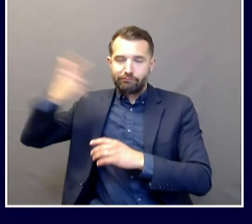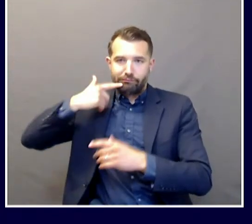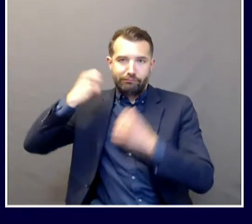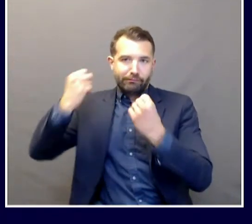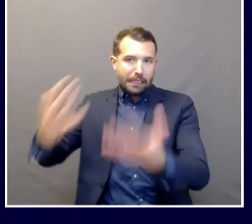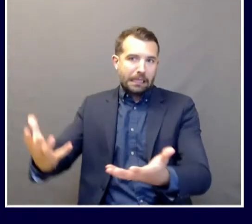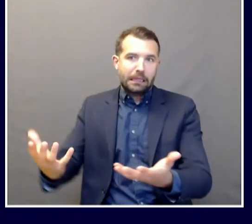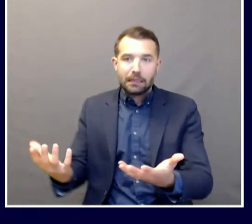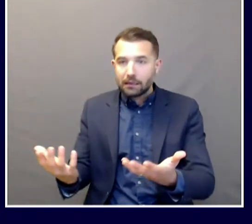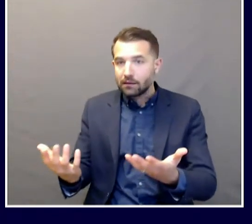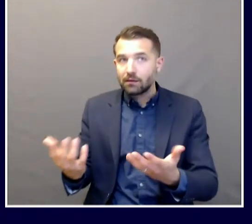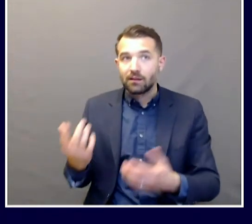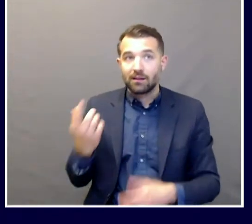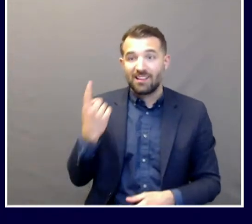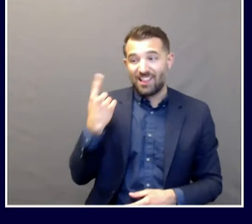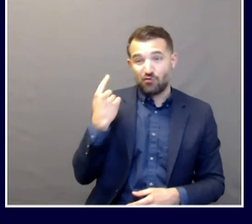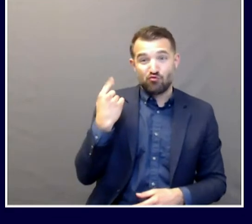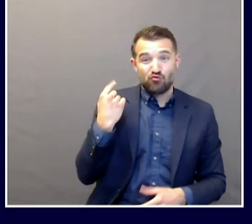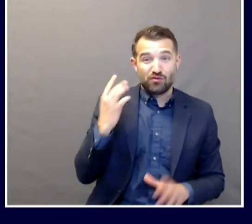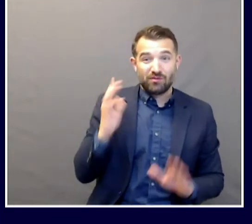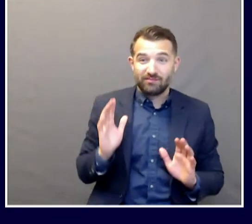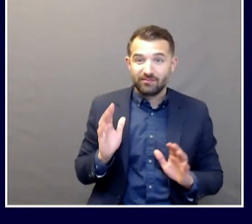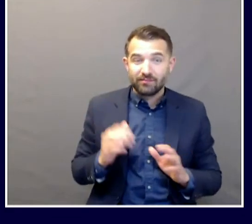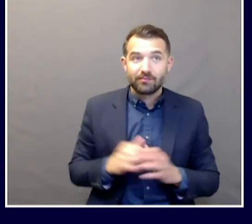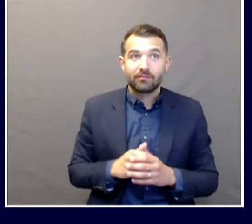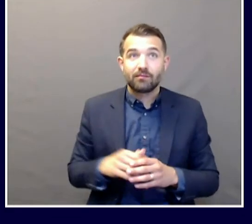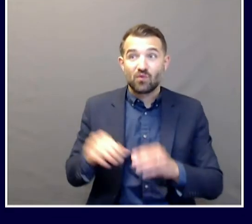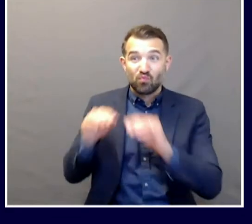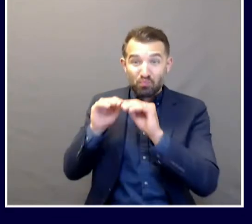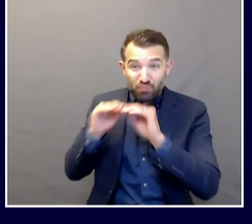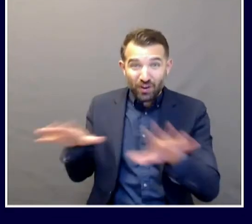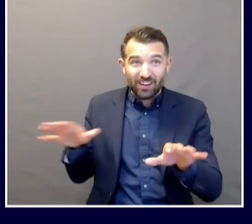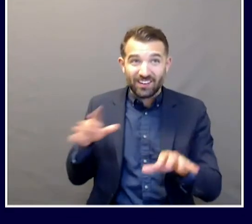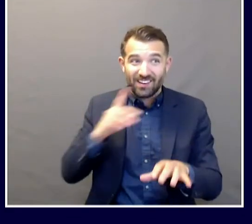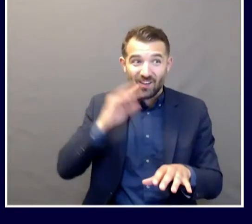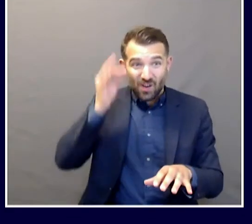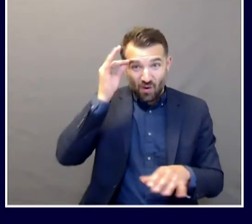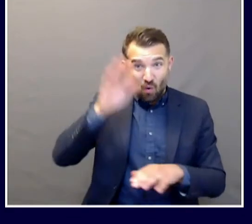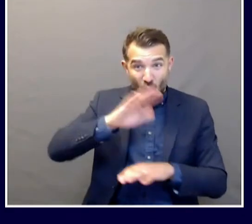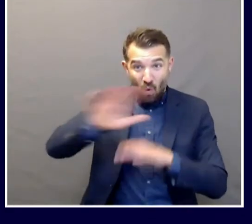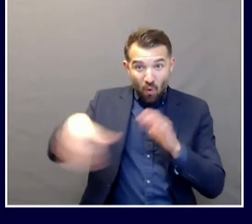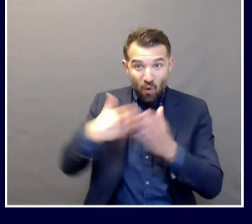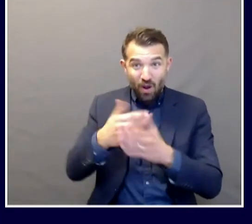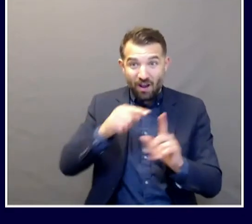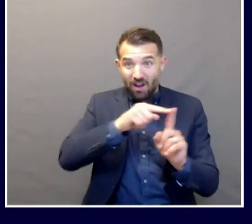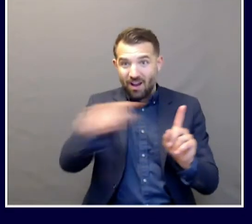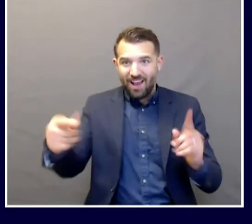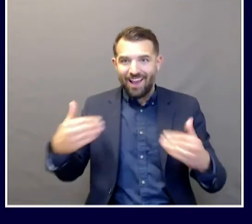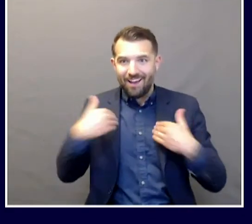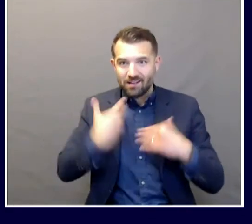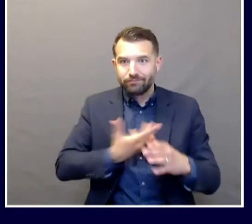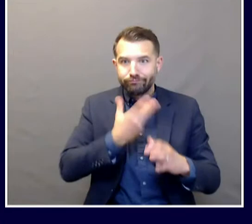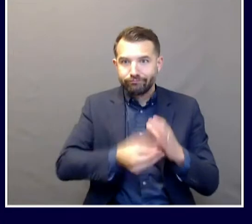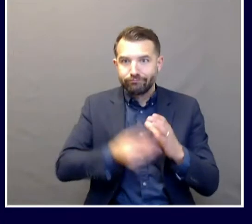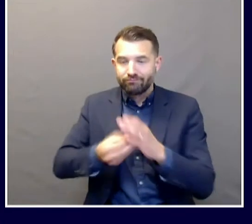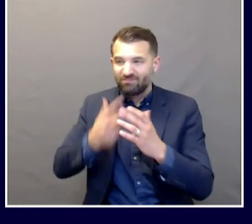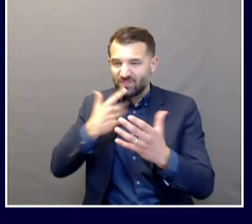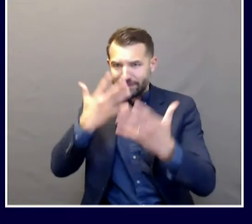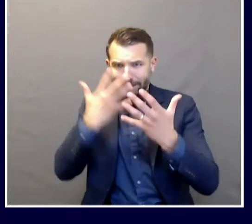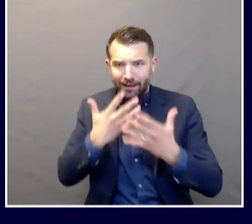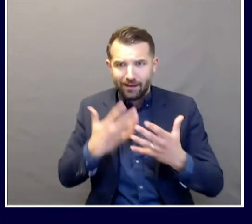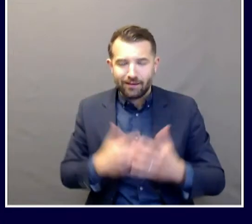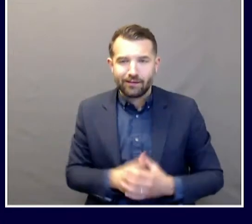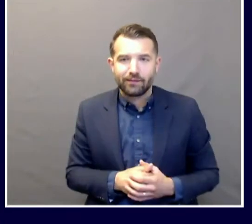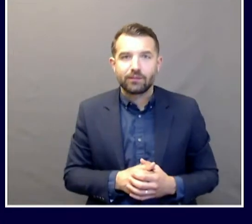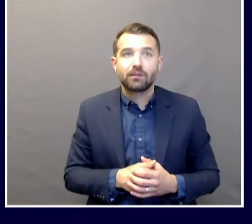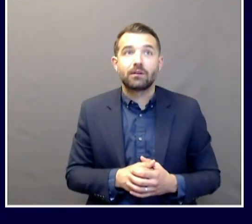ago to always involve a death, which was very sad. Nowadays, outbreaks, when they occur in nursing homes, which are